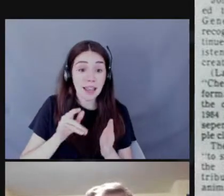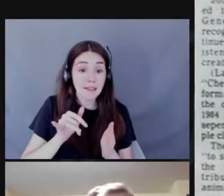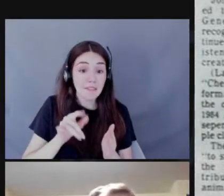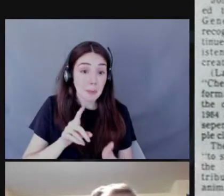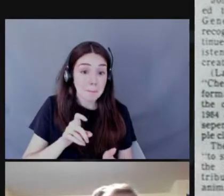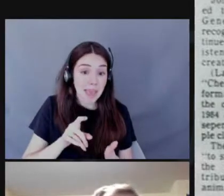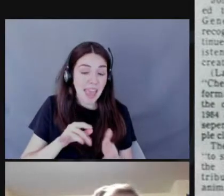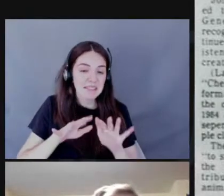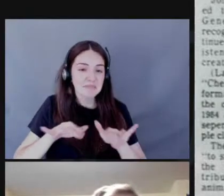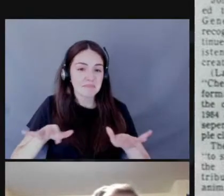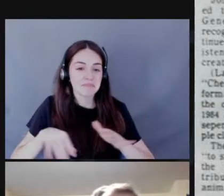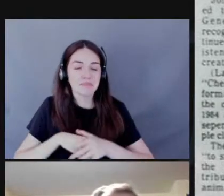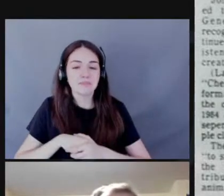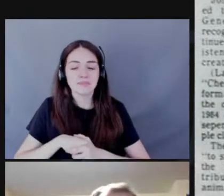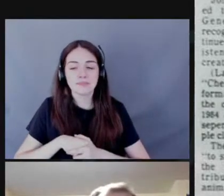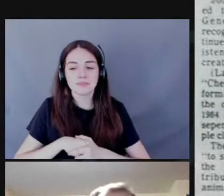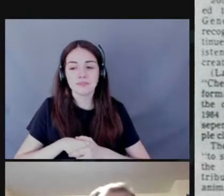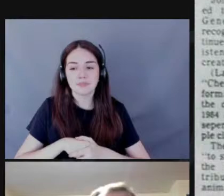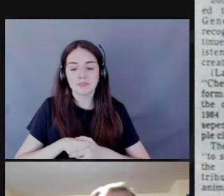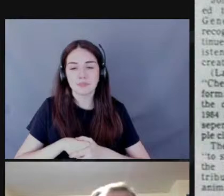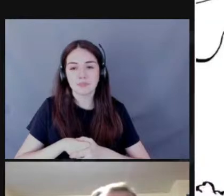of things.